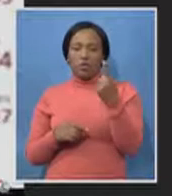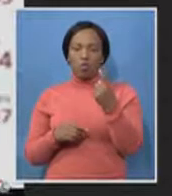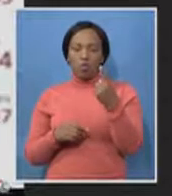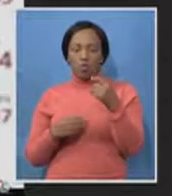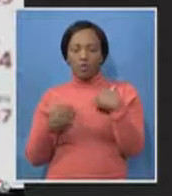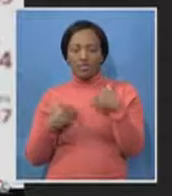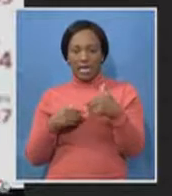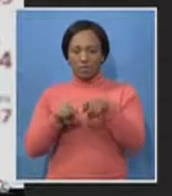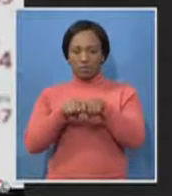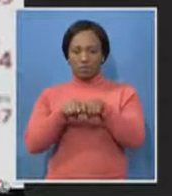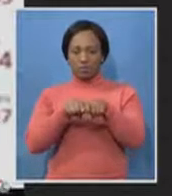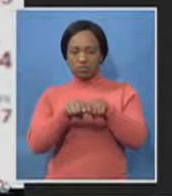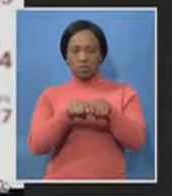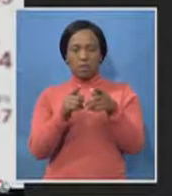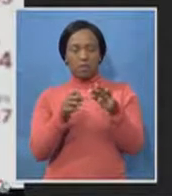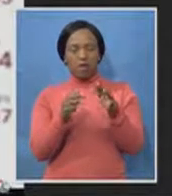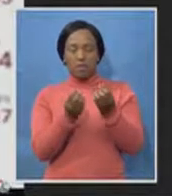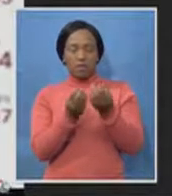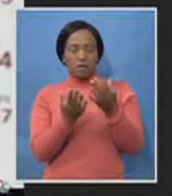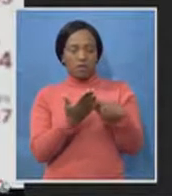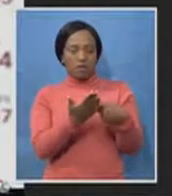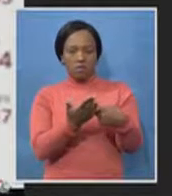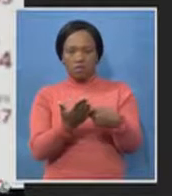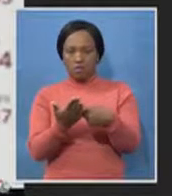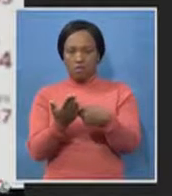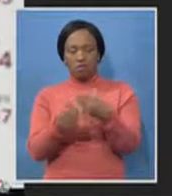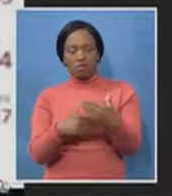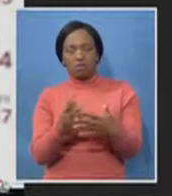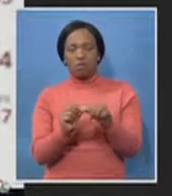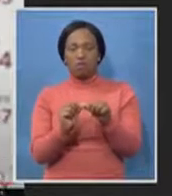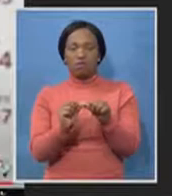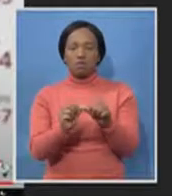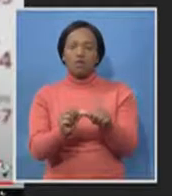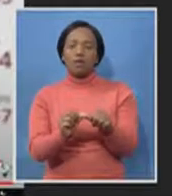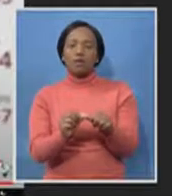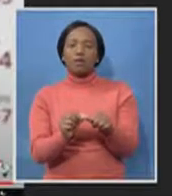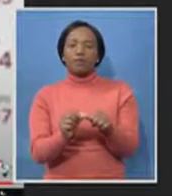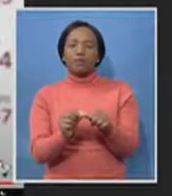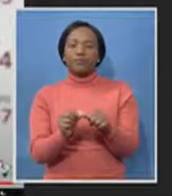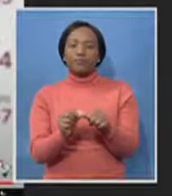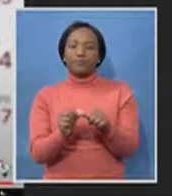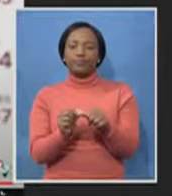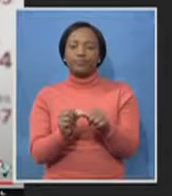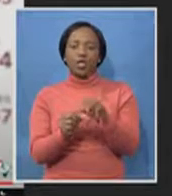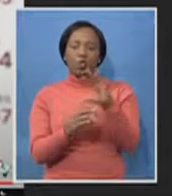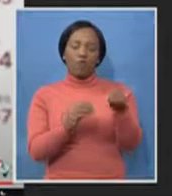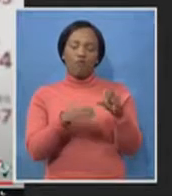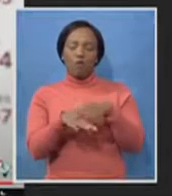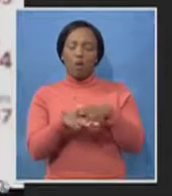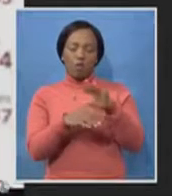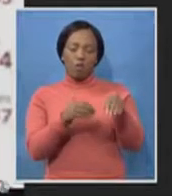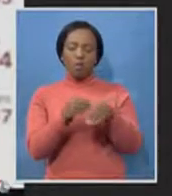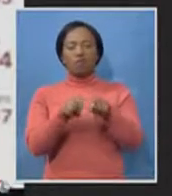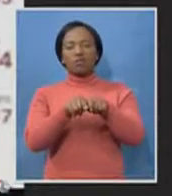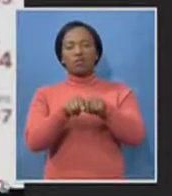discussions ongoing to conduct additional trials. And I think it is important that we do pursue as many of